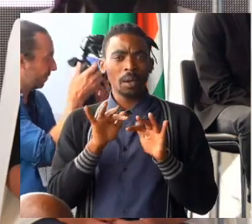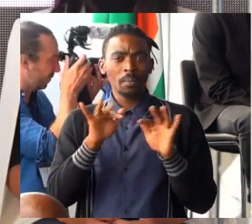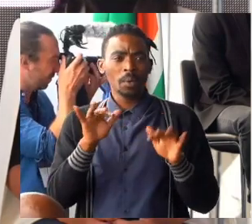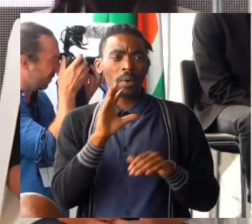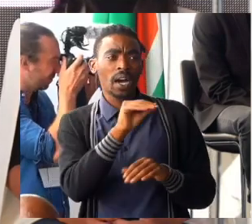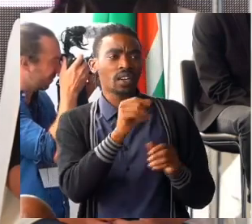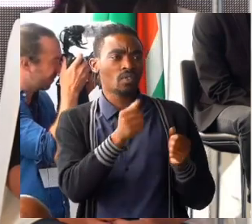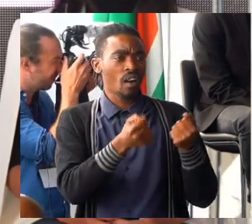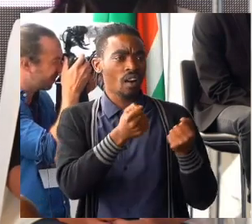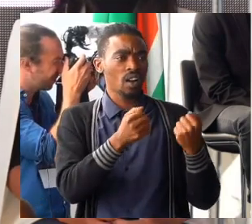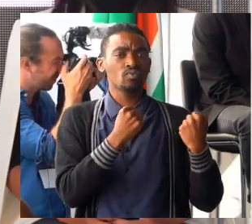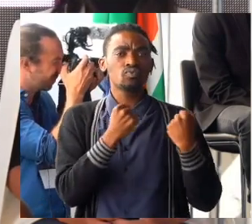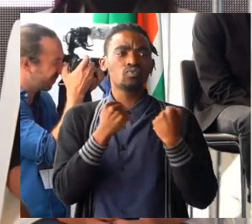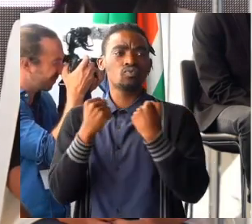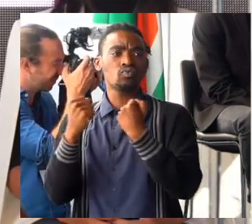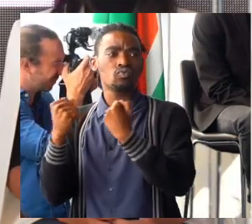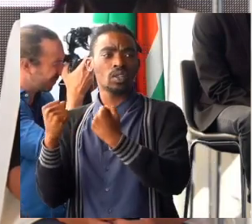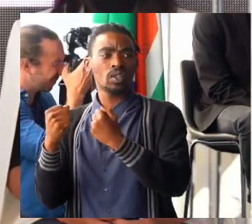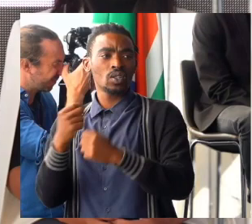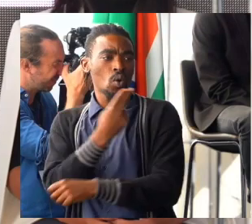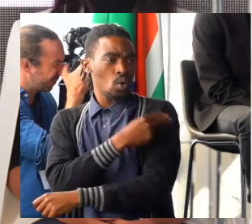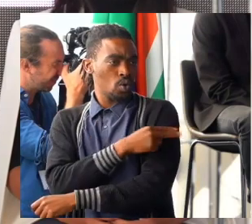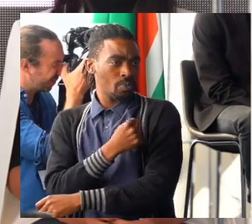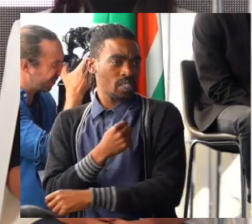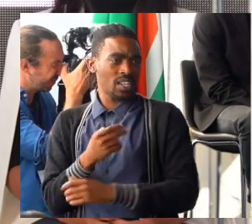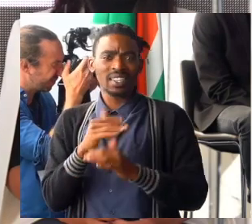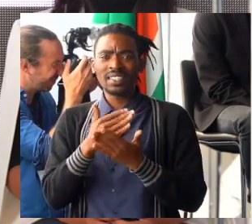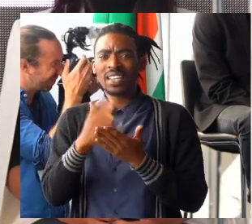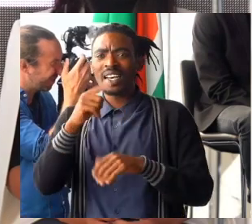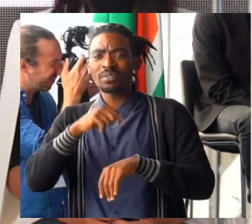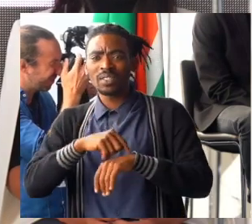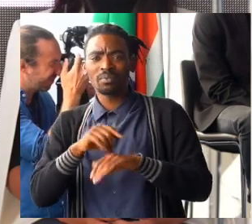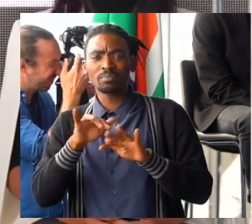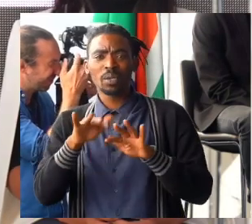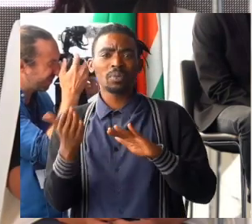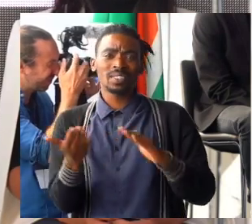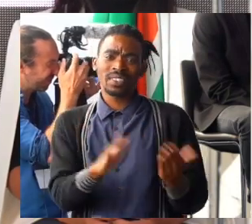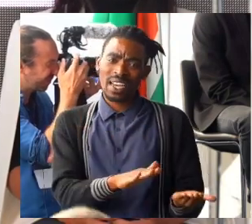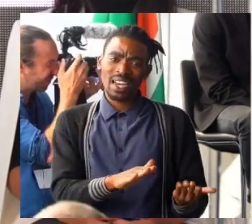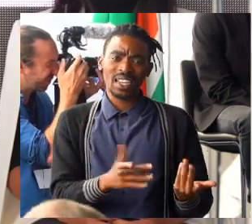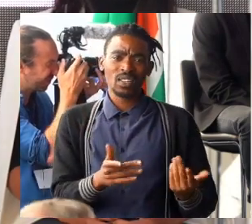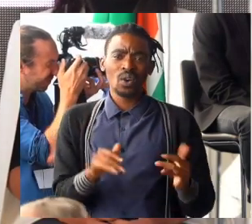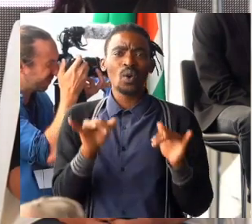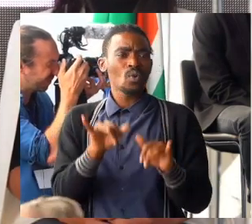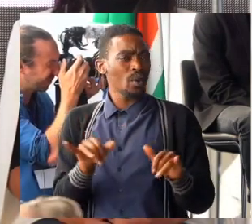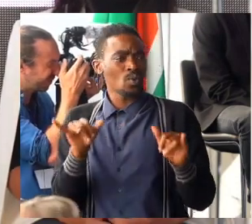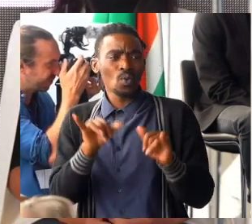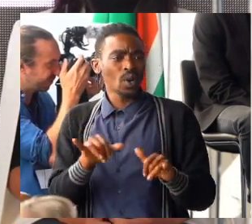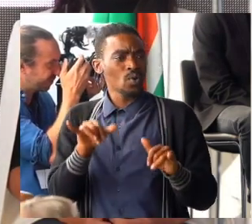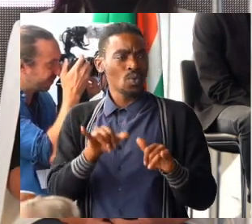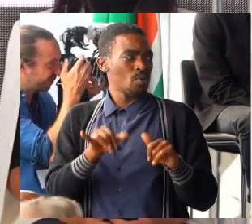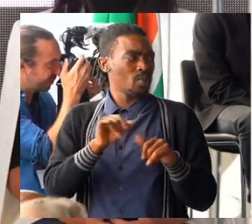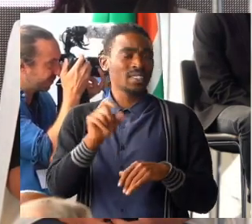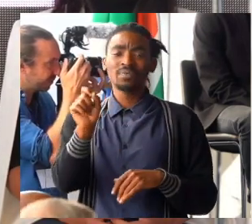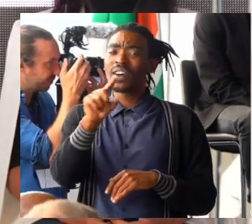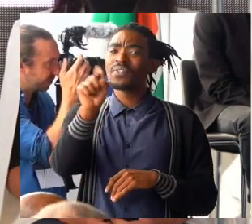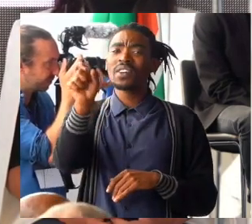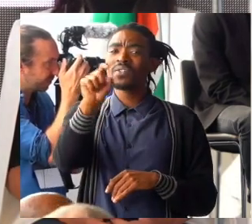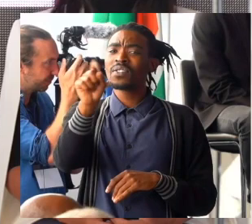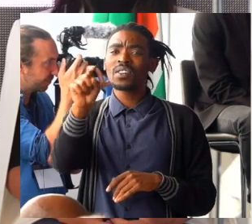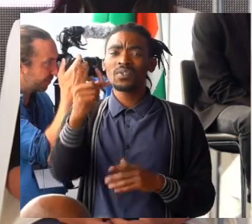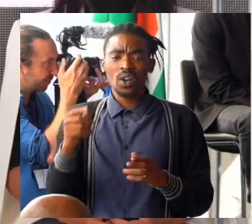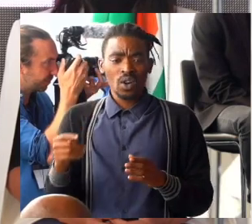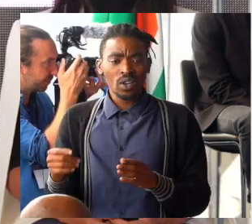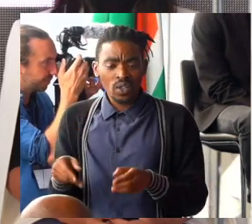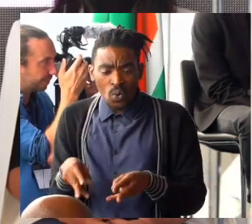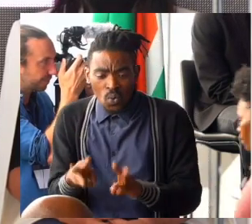take someone to hospital. And sometimes people die waiting for an ambulance or on the slow journey to hospital on that road that I was telling